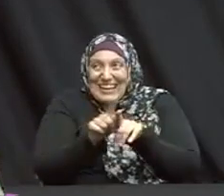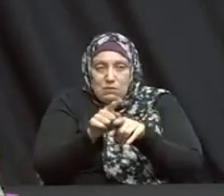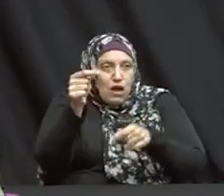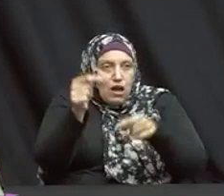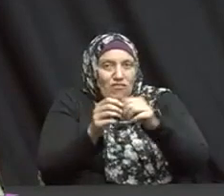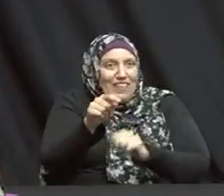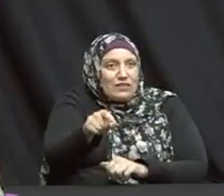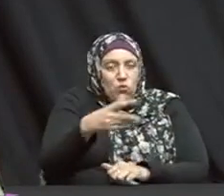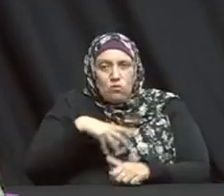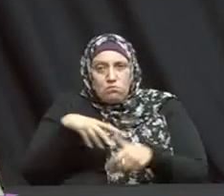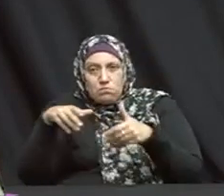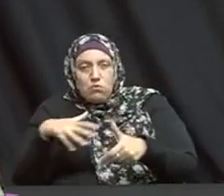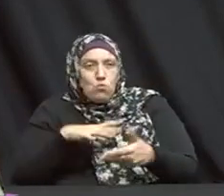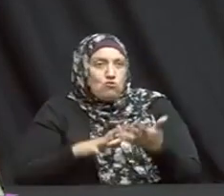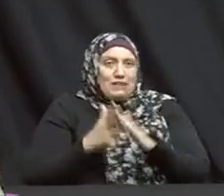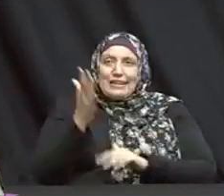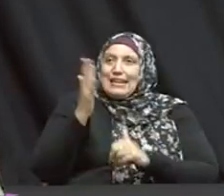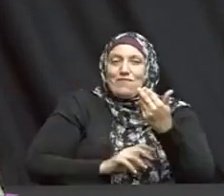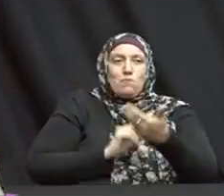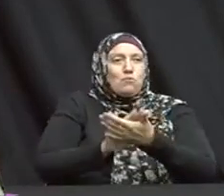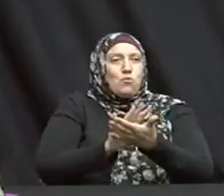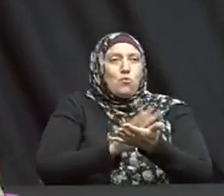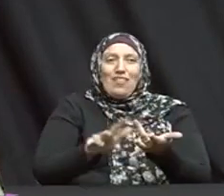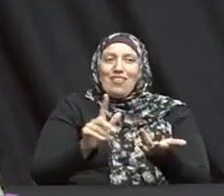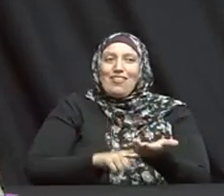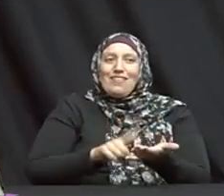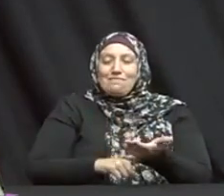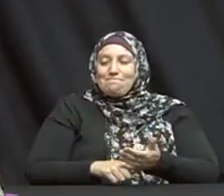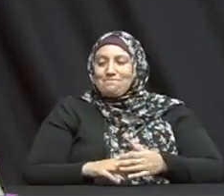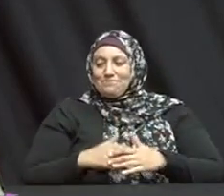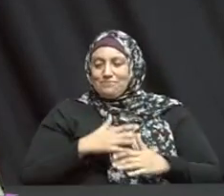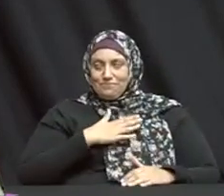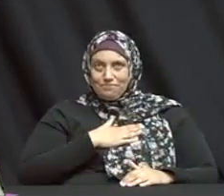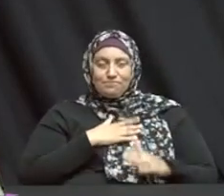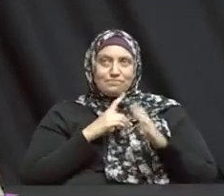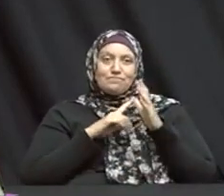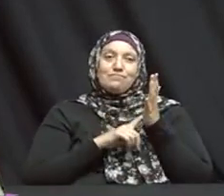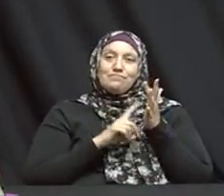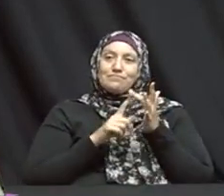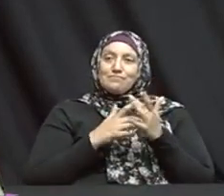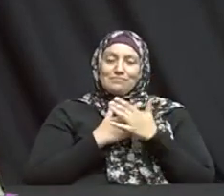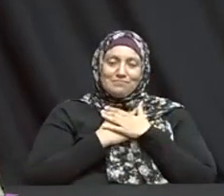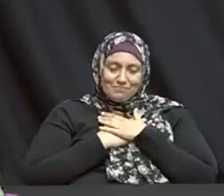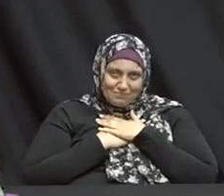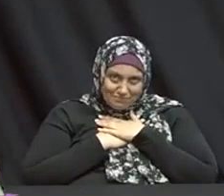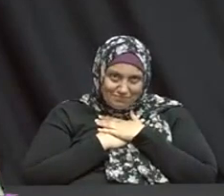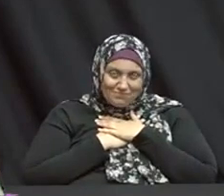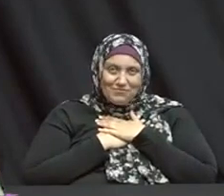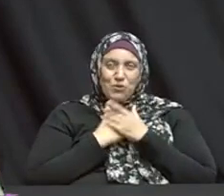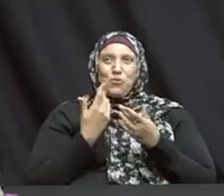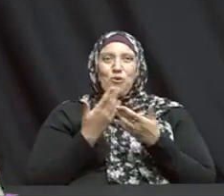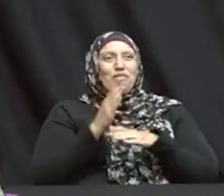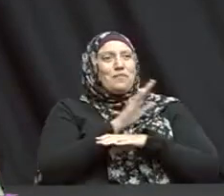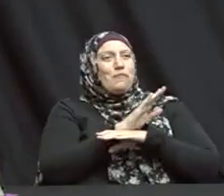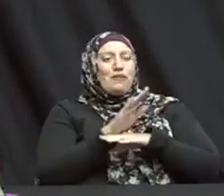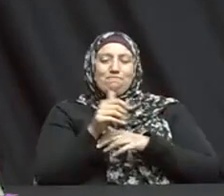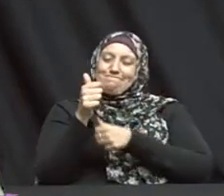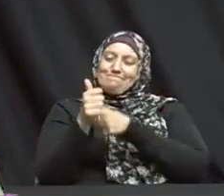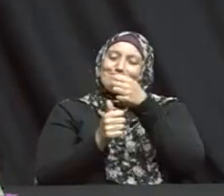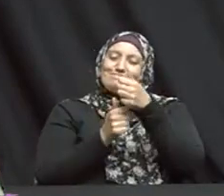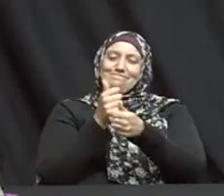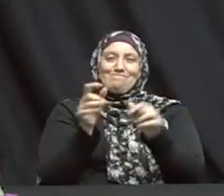Hassan, thank you very much. Our dear panelists, you've done a fantastic job, and I'm sure that given